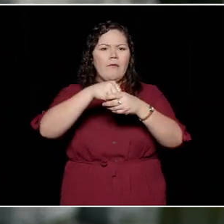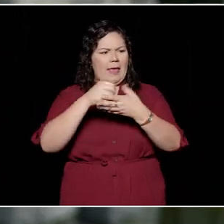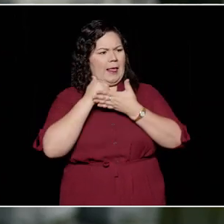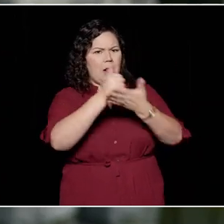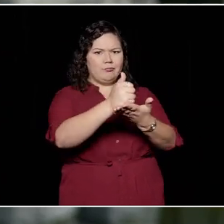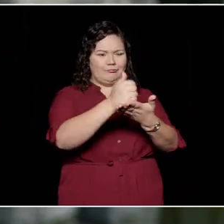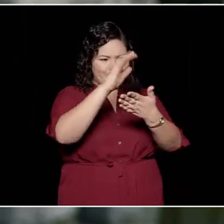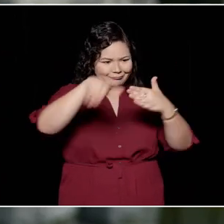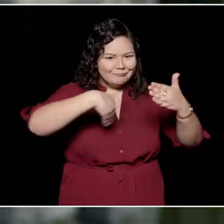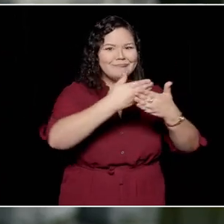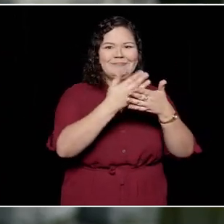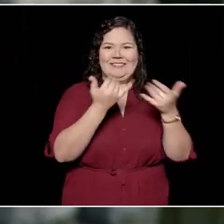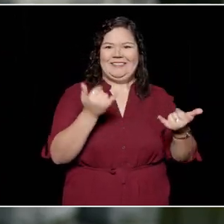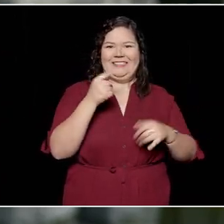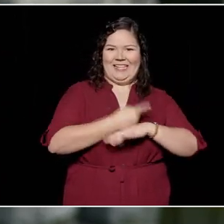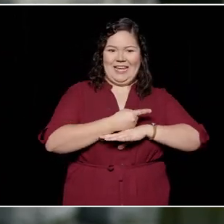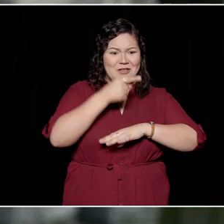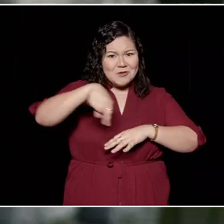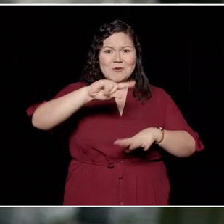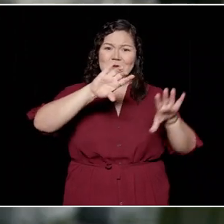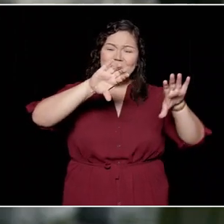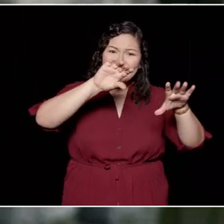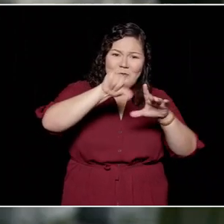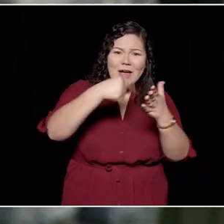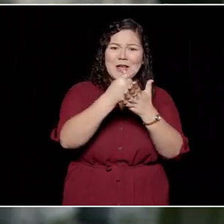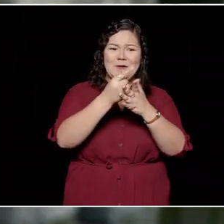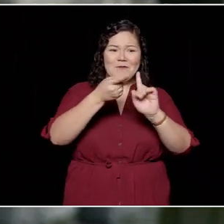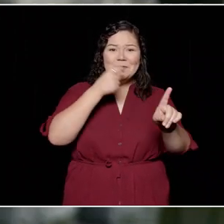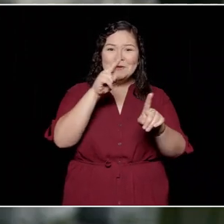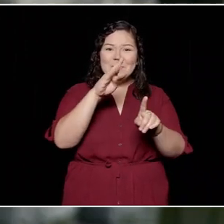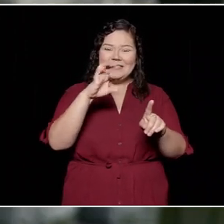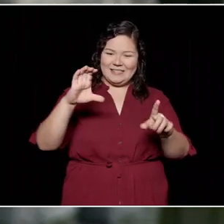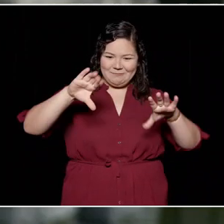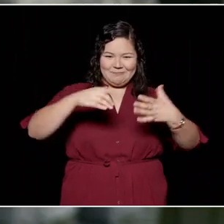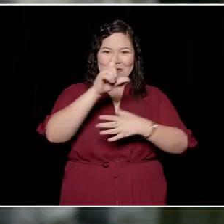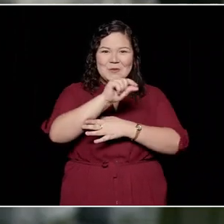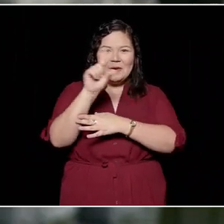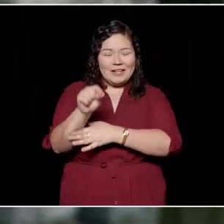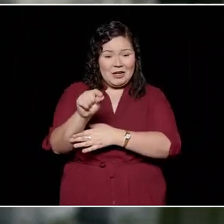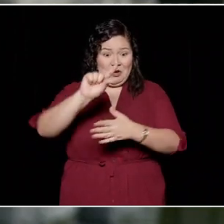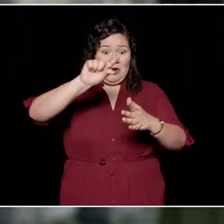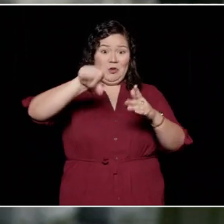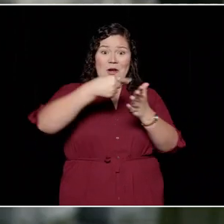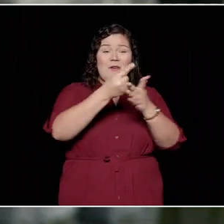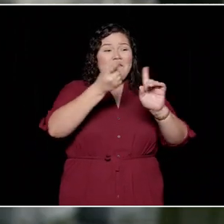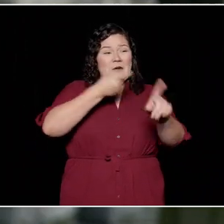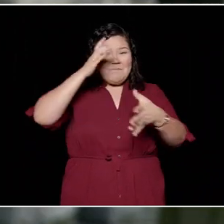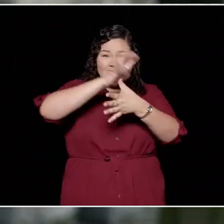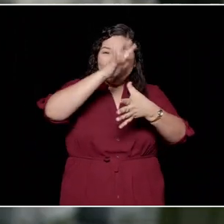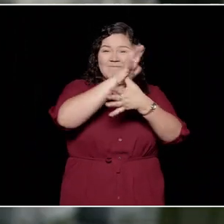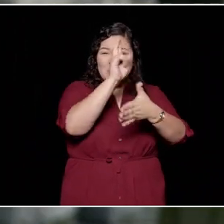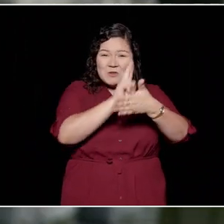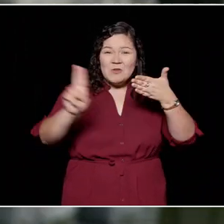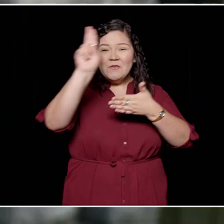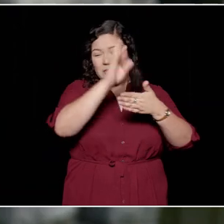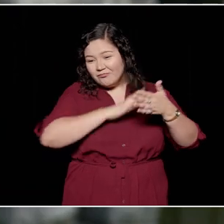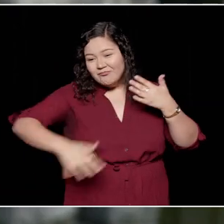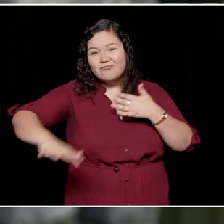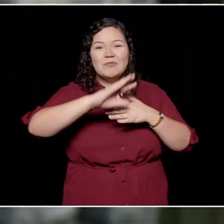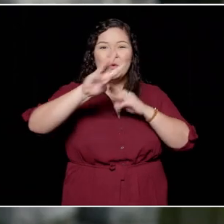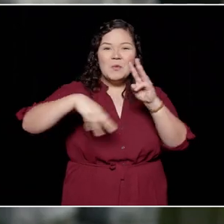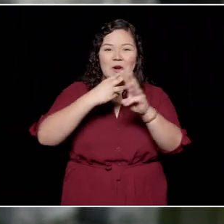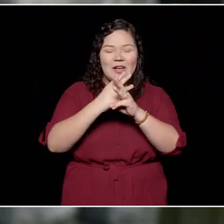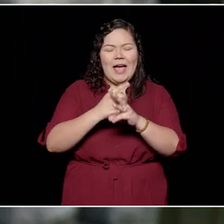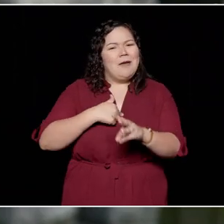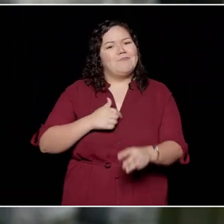You are the grads of 2020. You are graduating from UBC. You are graduating from one of the best universities in the world. And I'm